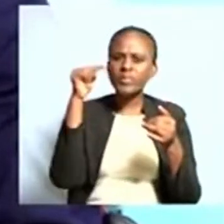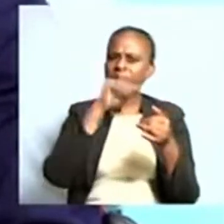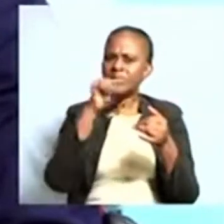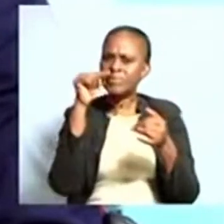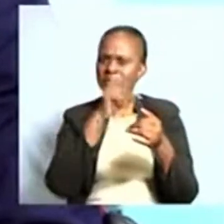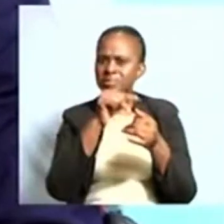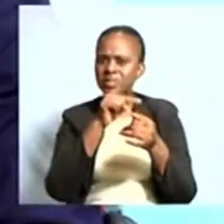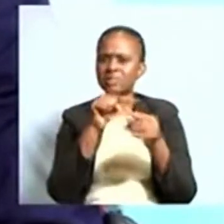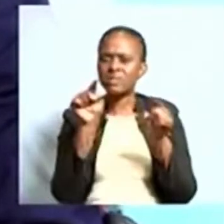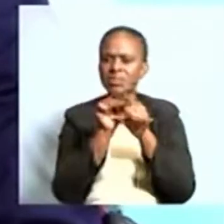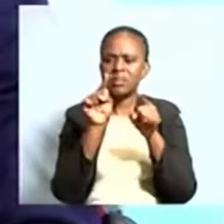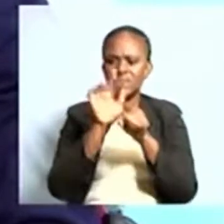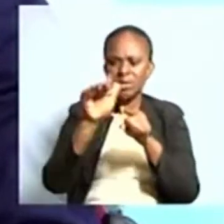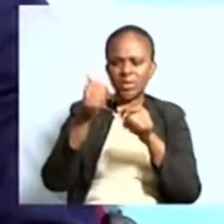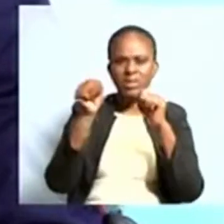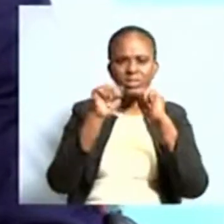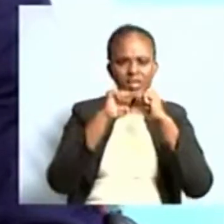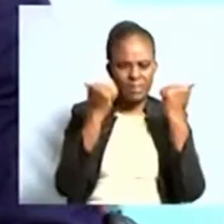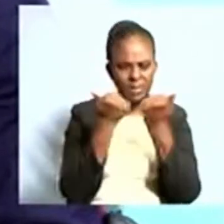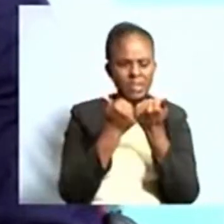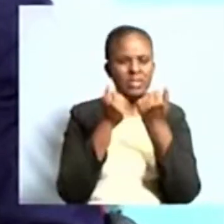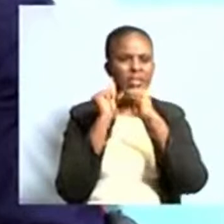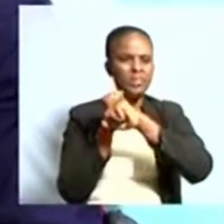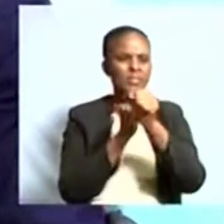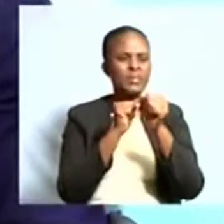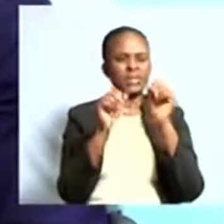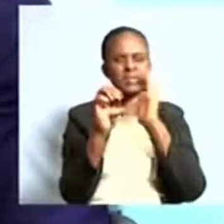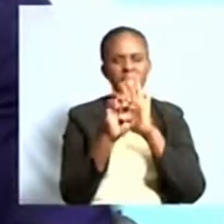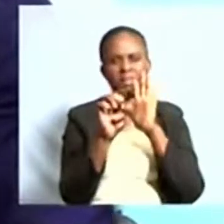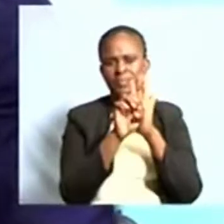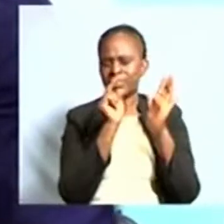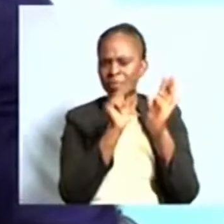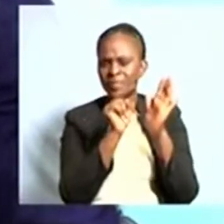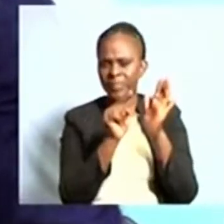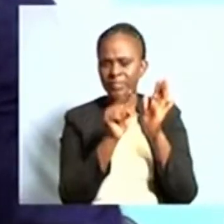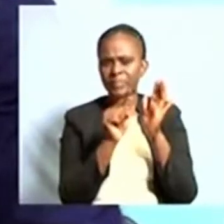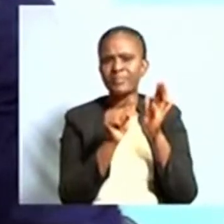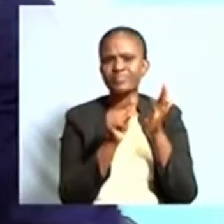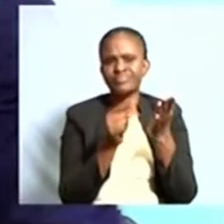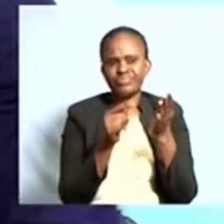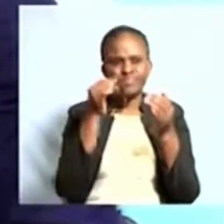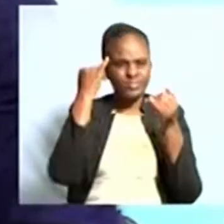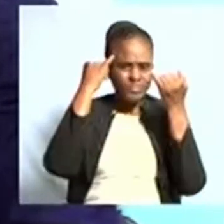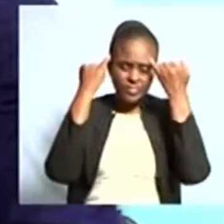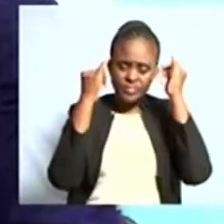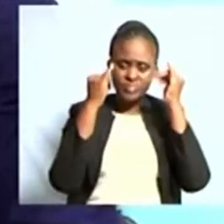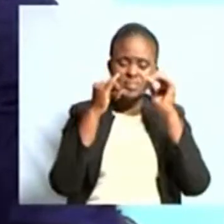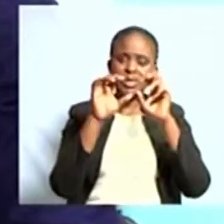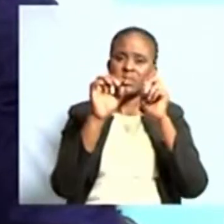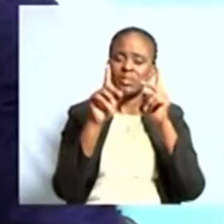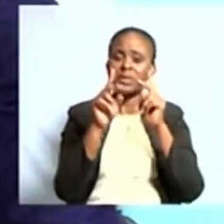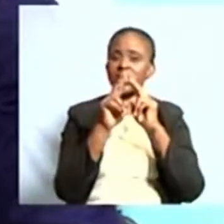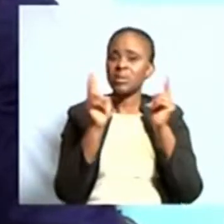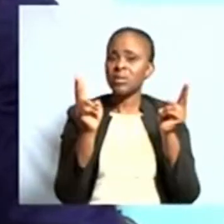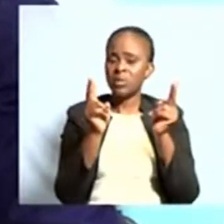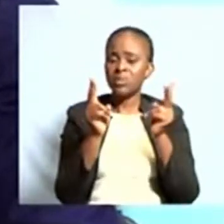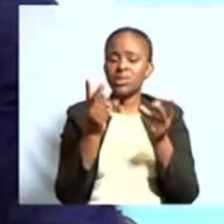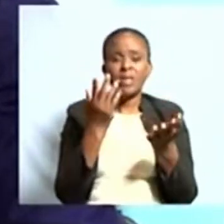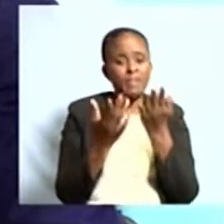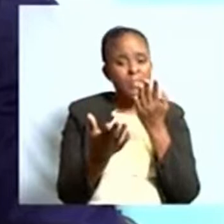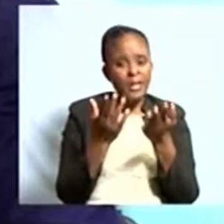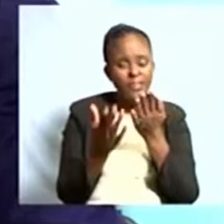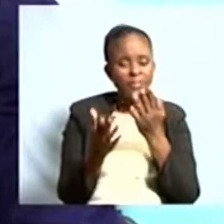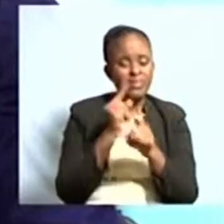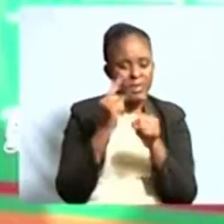are you doing as an association to protect such innovations? Okay. So maybe just